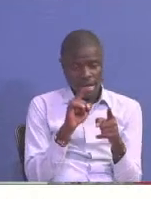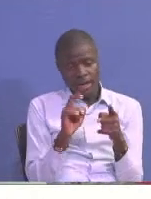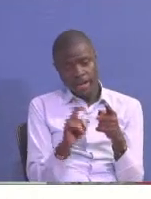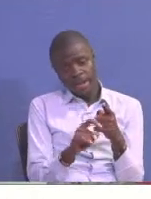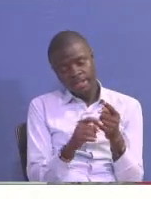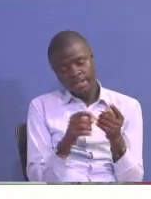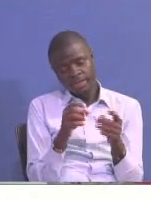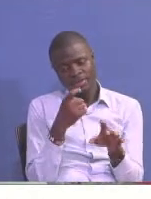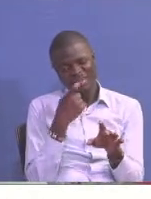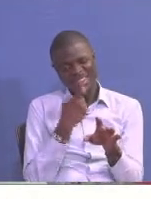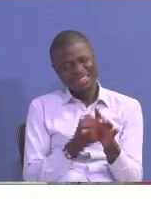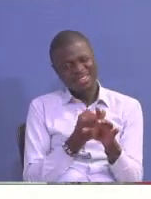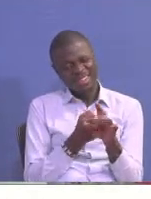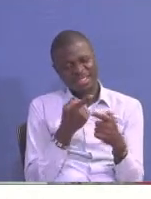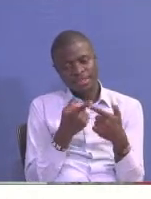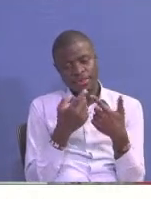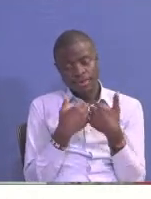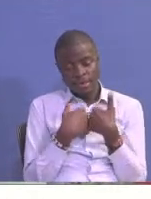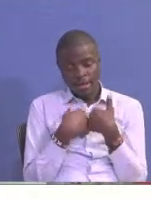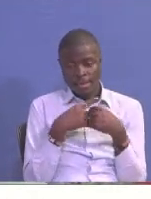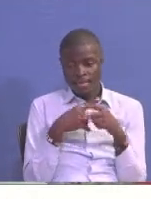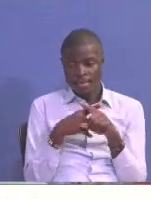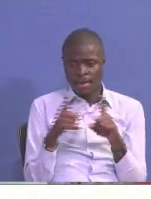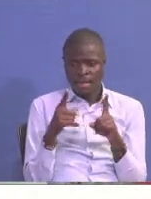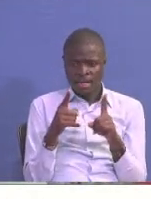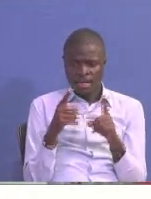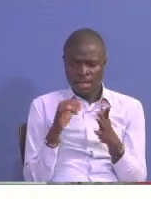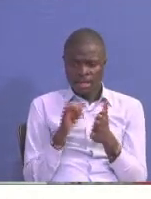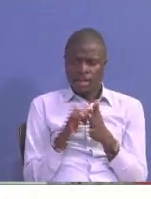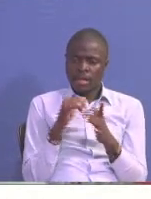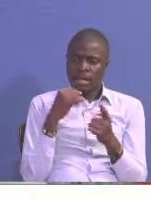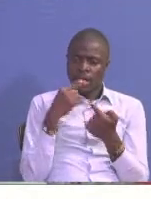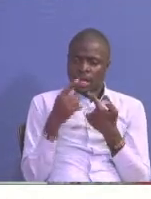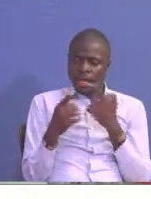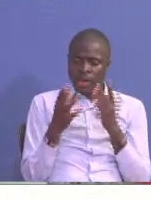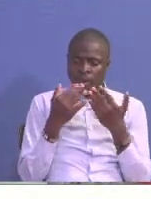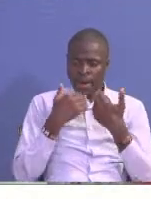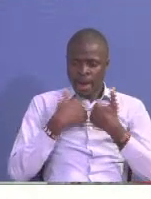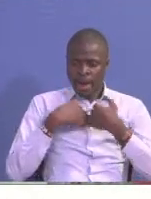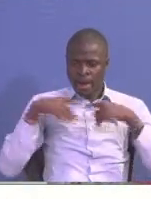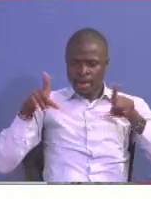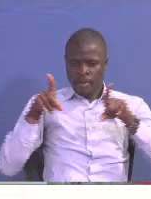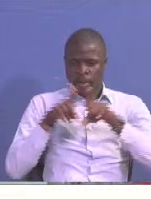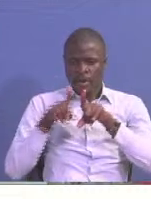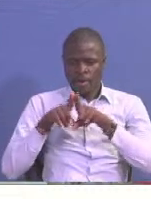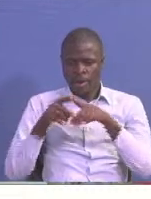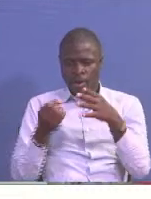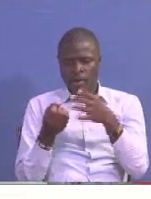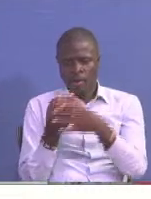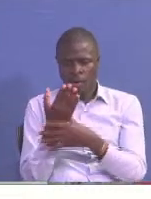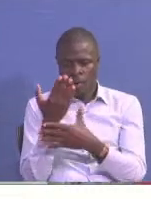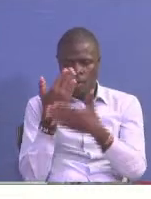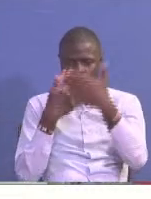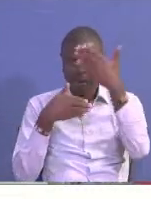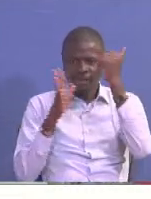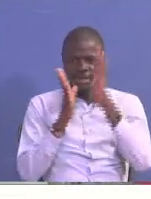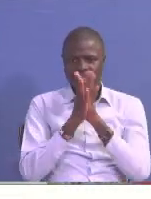be difficult to achieve here, but that tells us that we have also to grow universities.